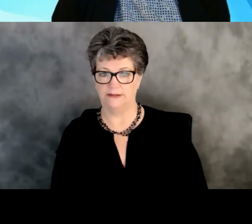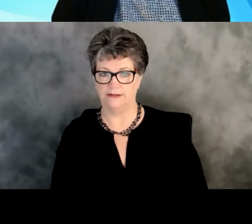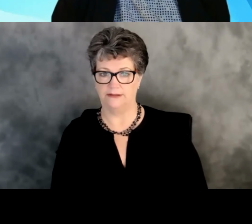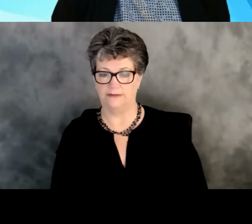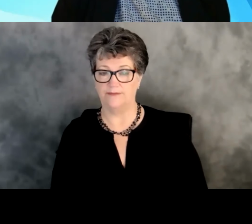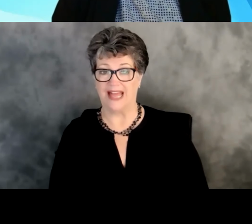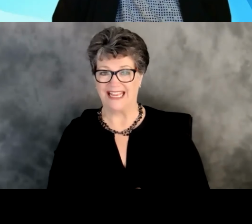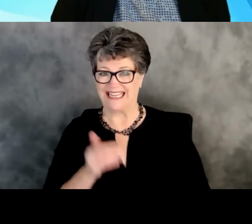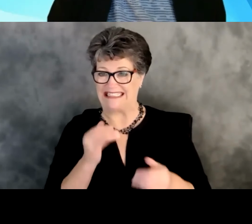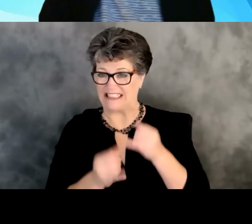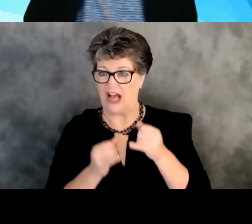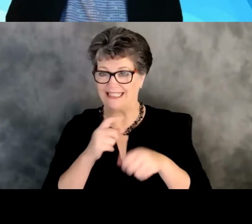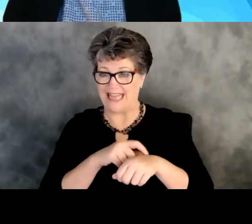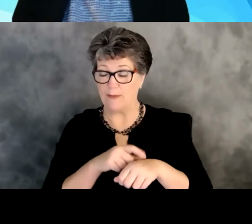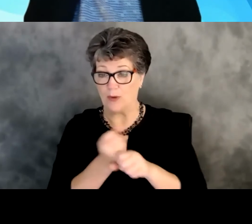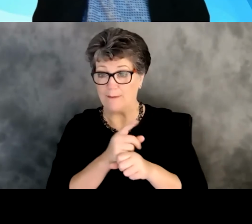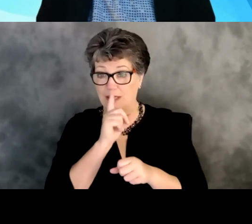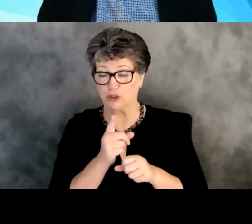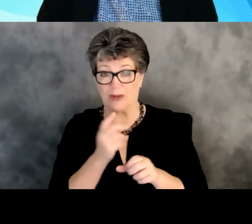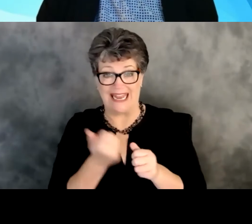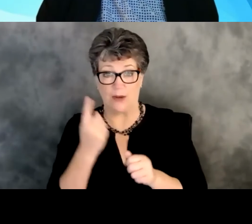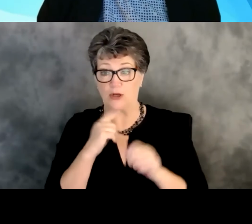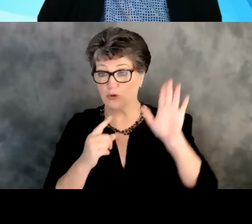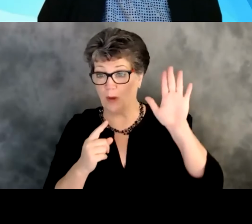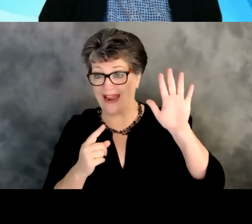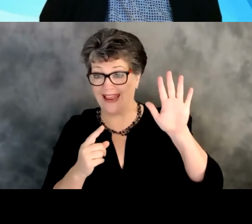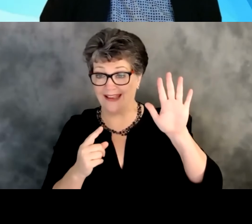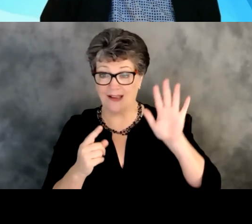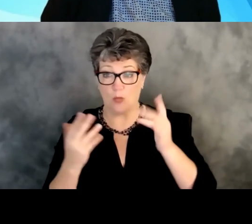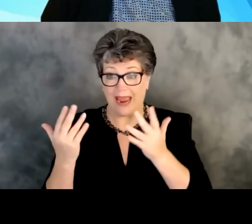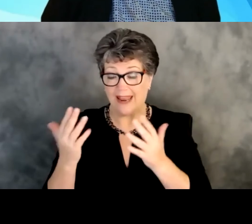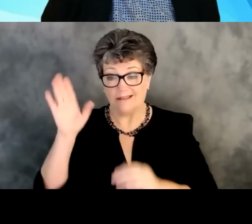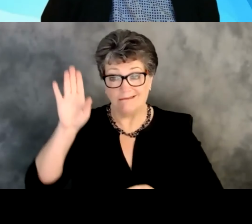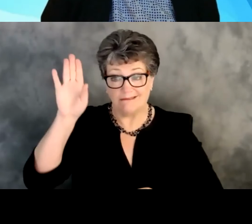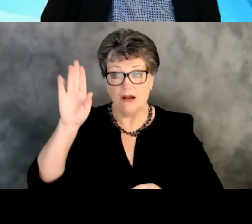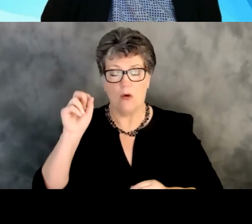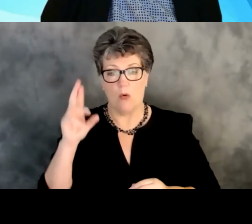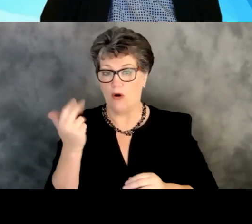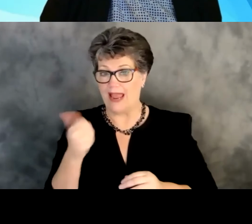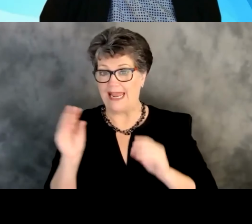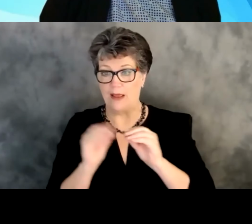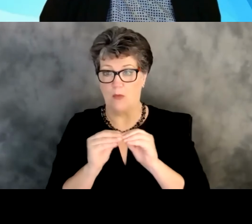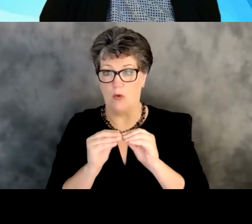Connie, we're coming close on time, so I want to make sure we get anybody who's been waiting for a while or any other